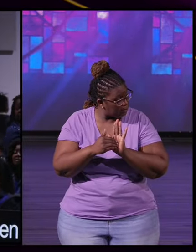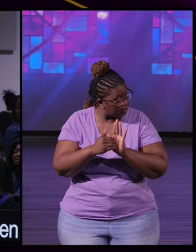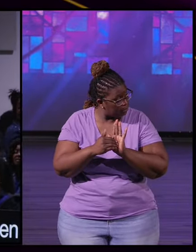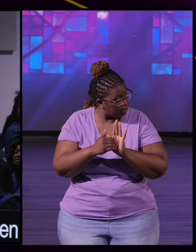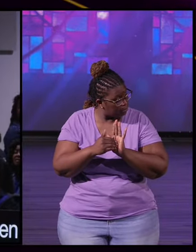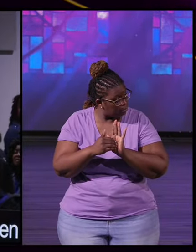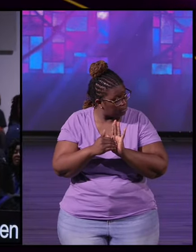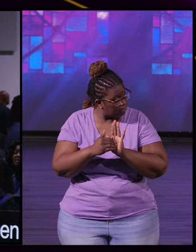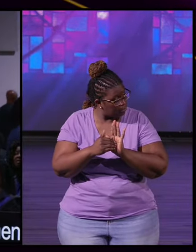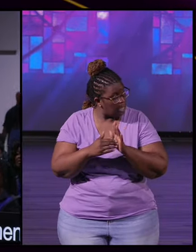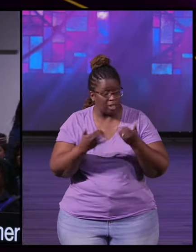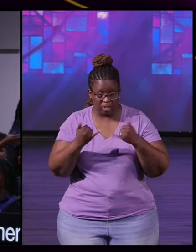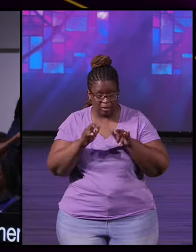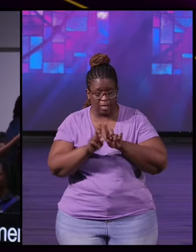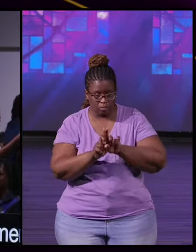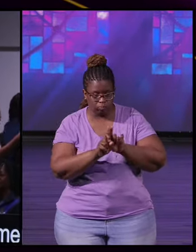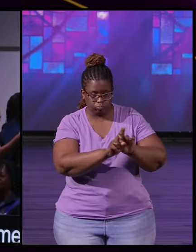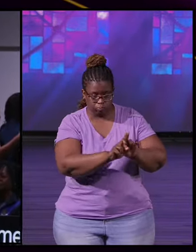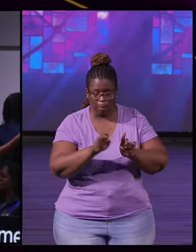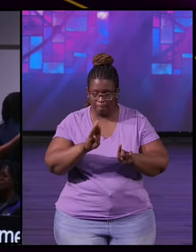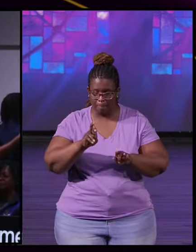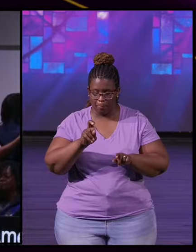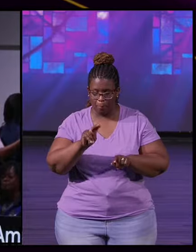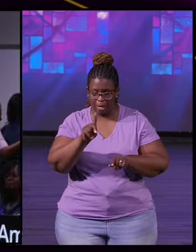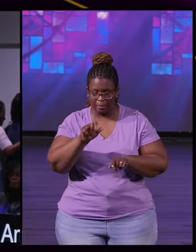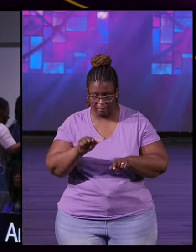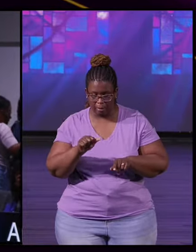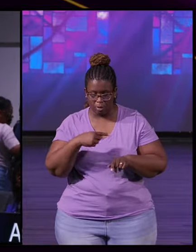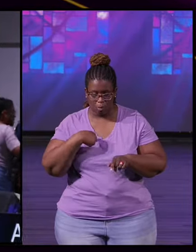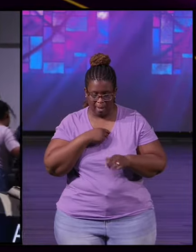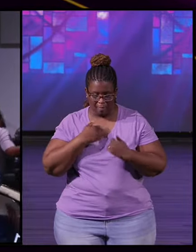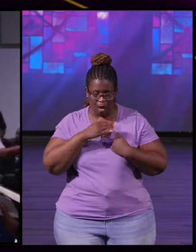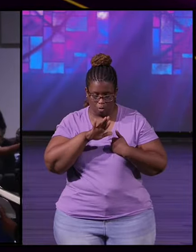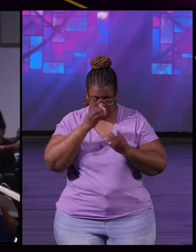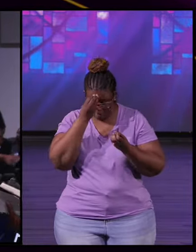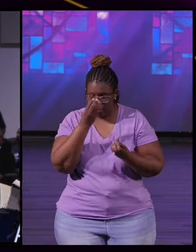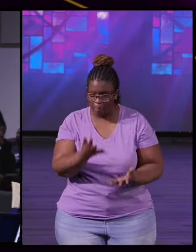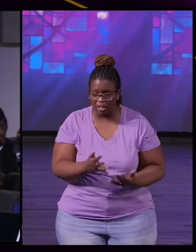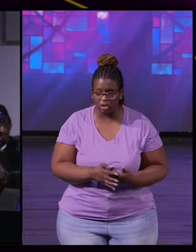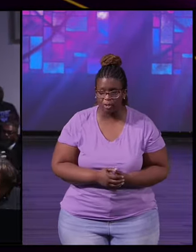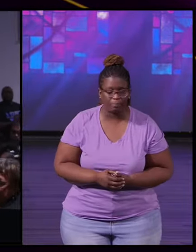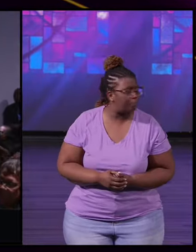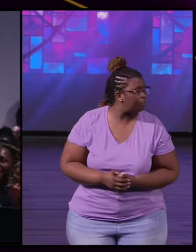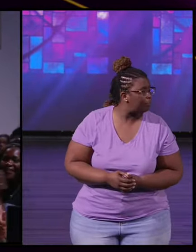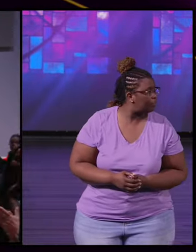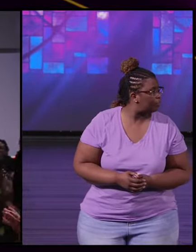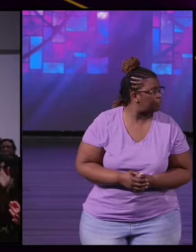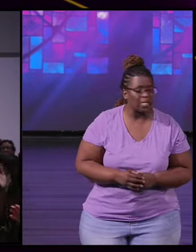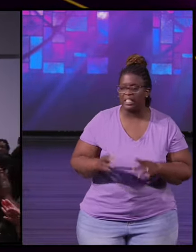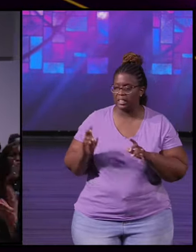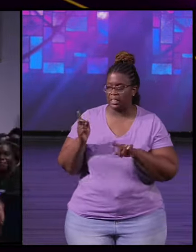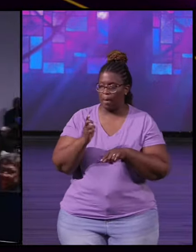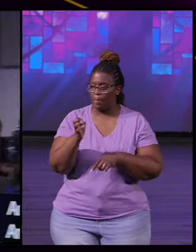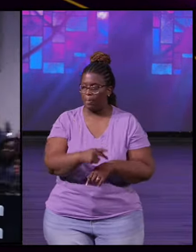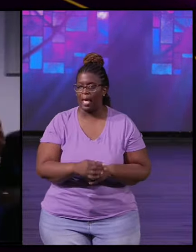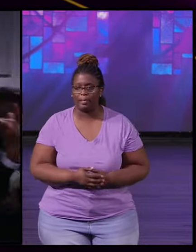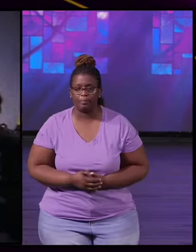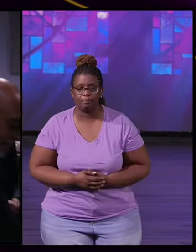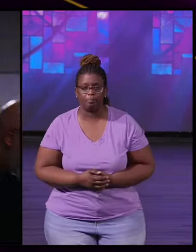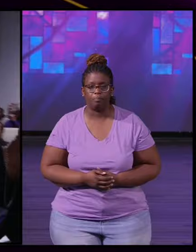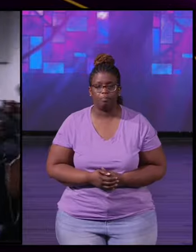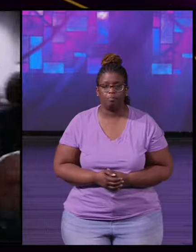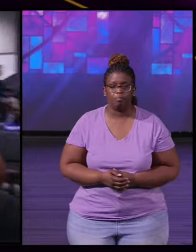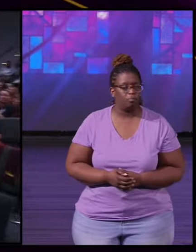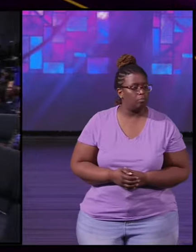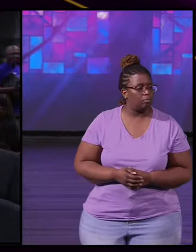Okay. So I still want you to go with Brenda so we can make sure we have all your stuff in order, all right? Come on, celebrate God. Come on. Come on,